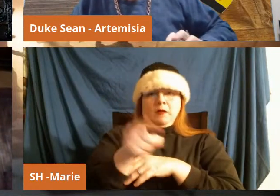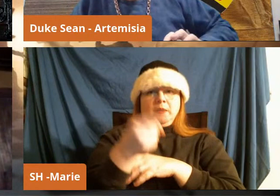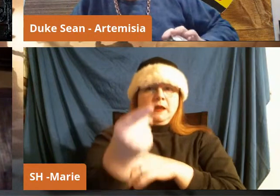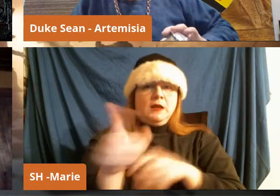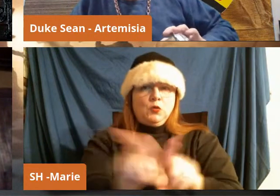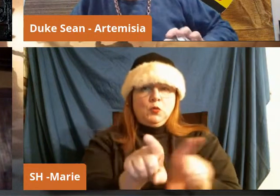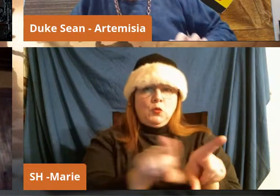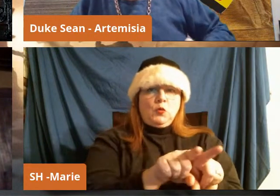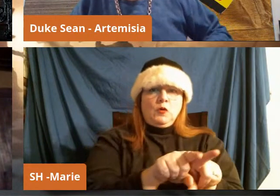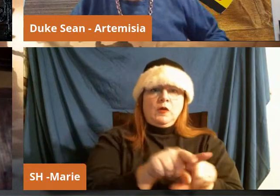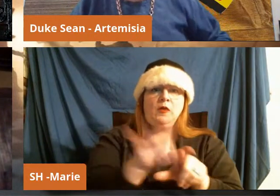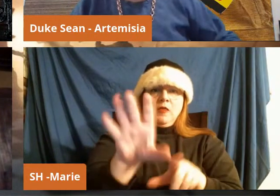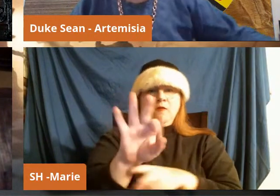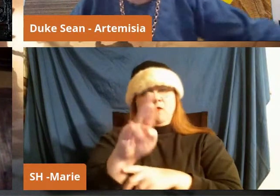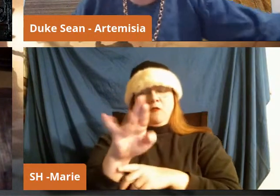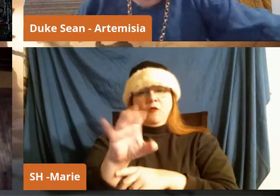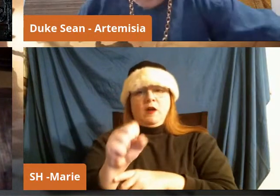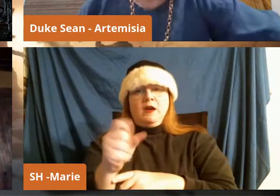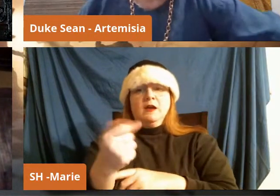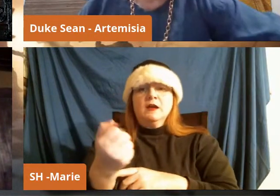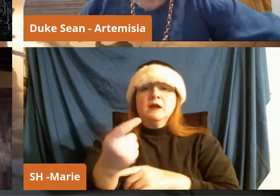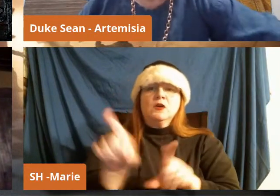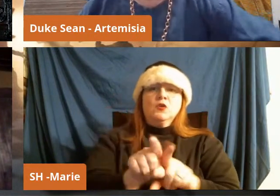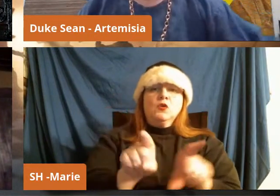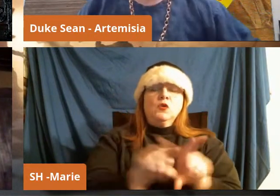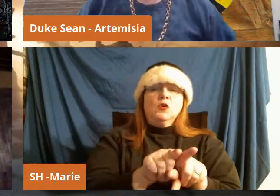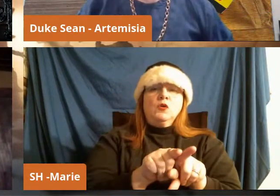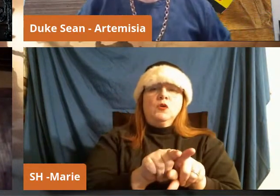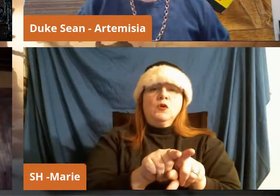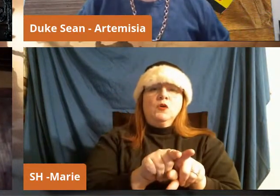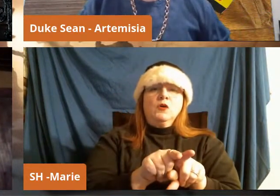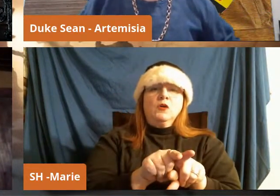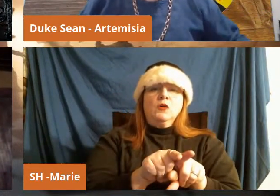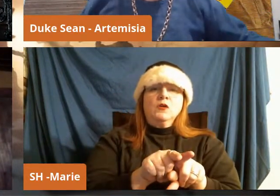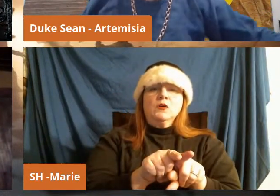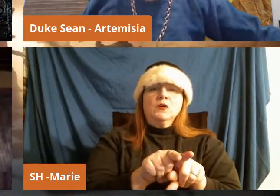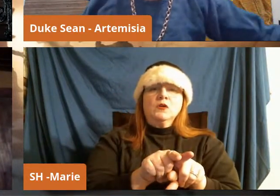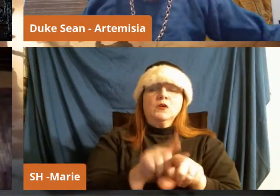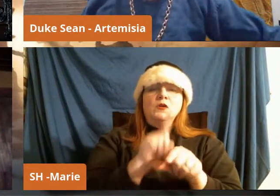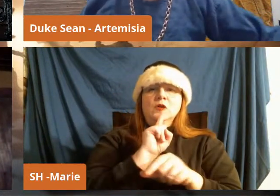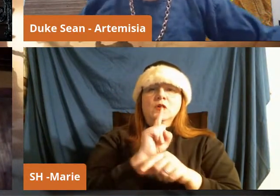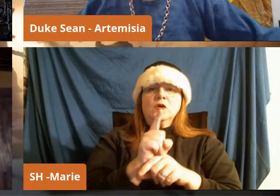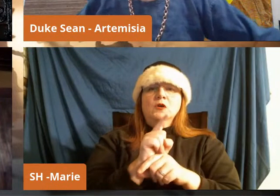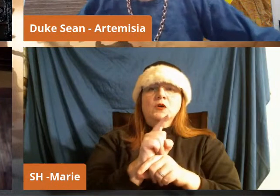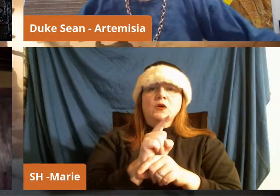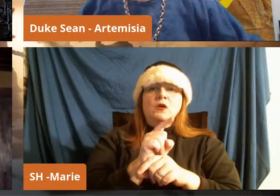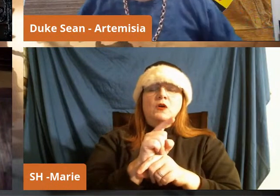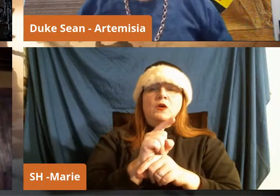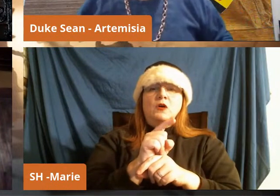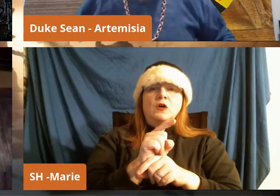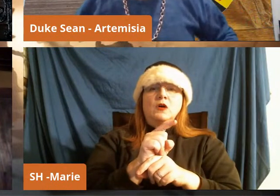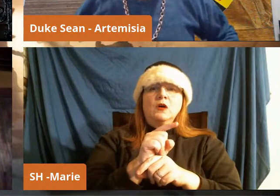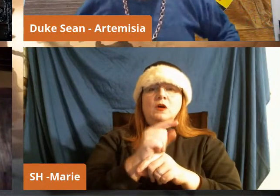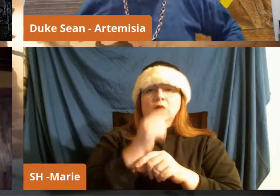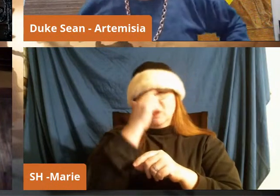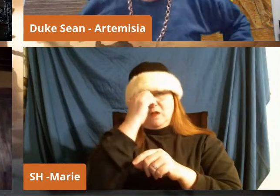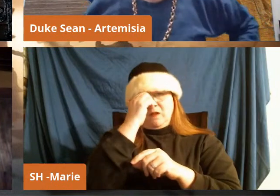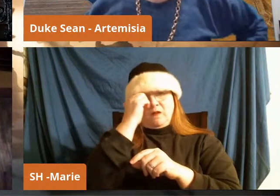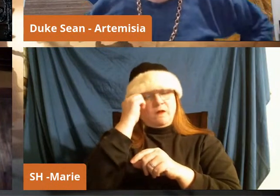their franchise, I think there's a certain physicality to it. In fact,